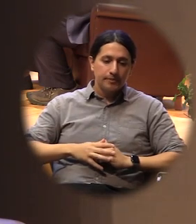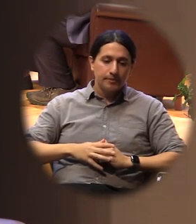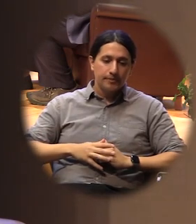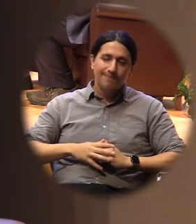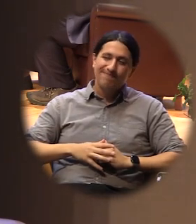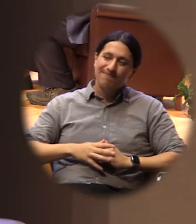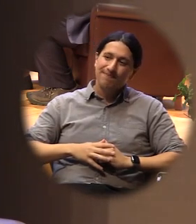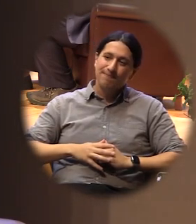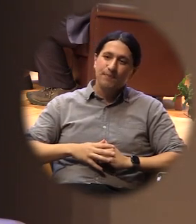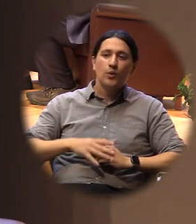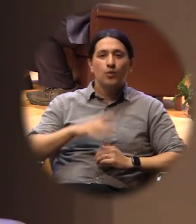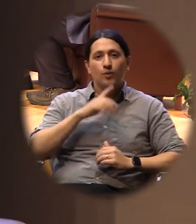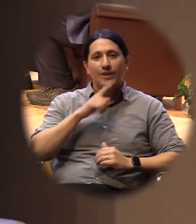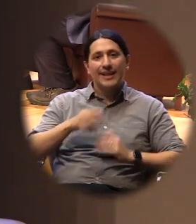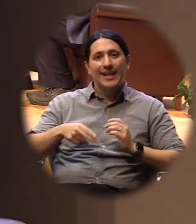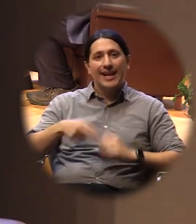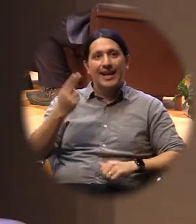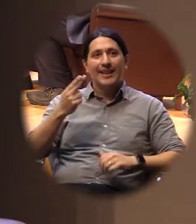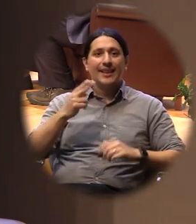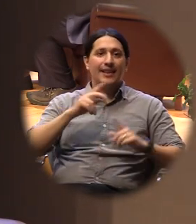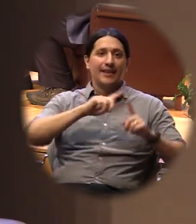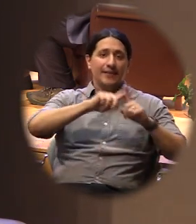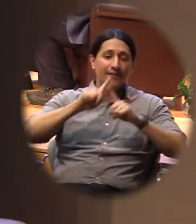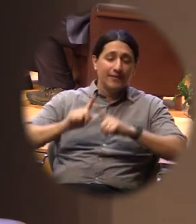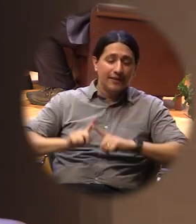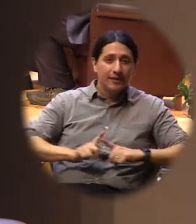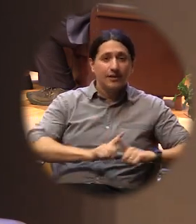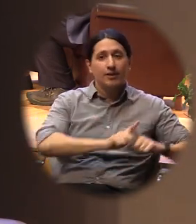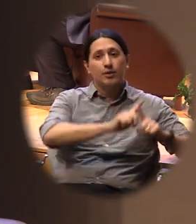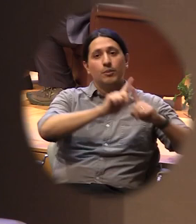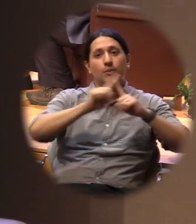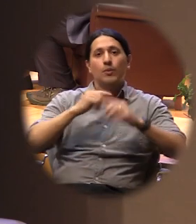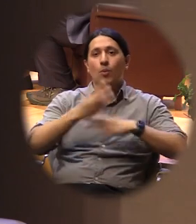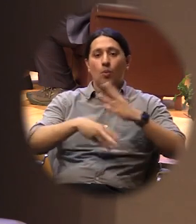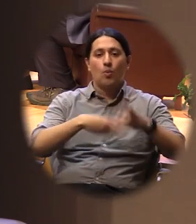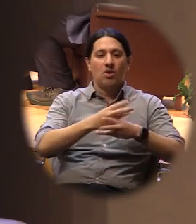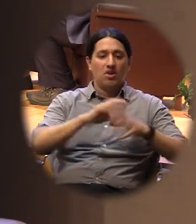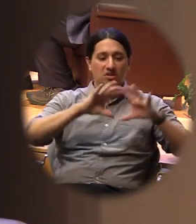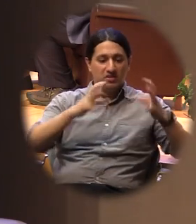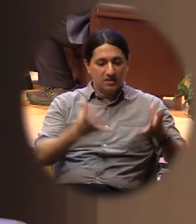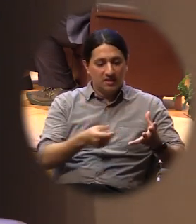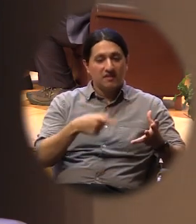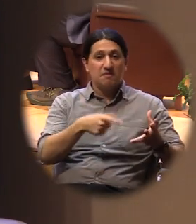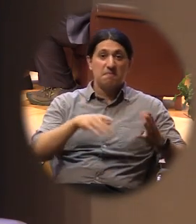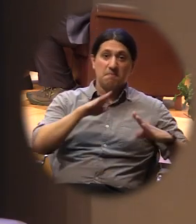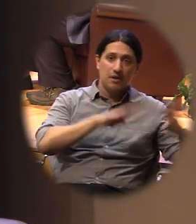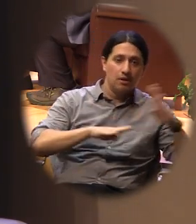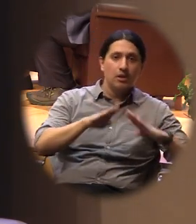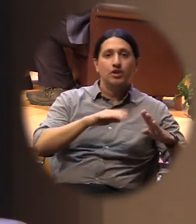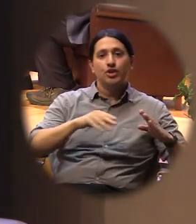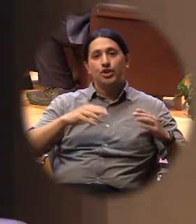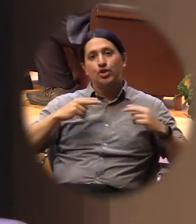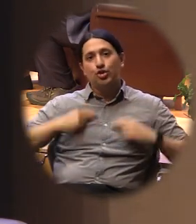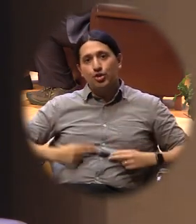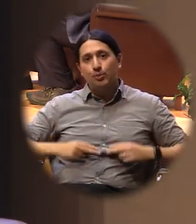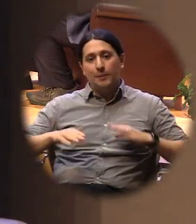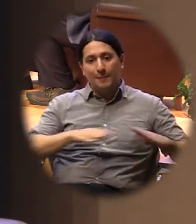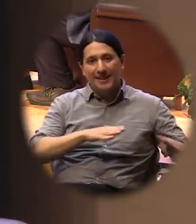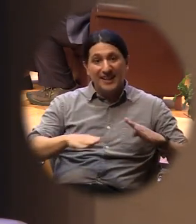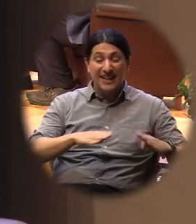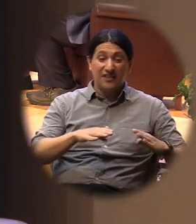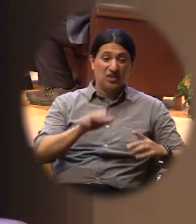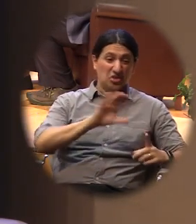a highly variable world of both biology and human behavior and culture. With a single